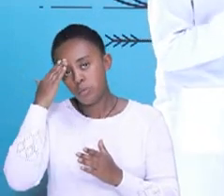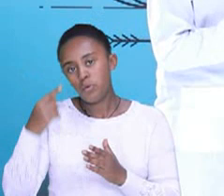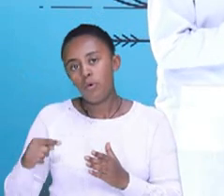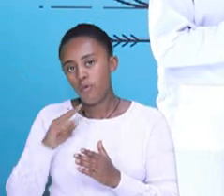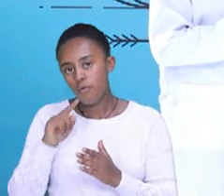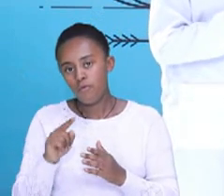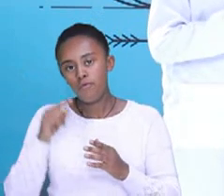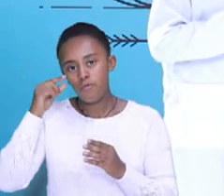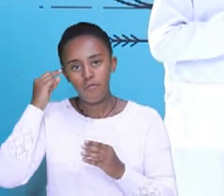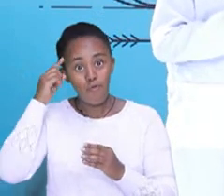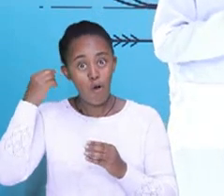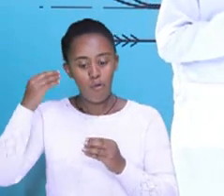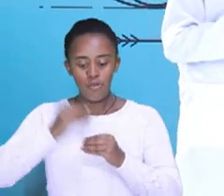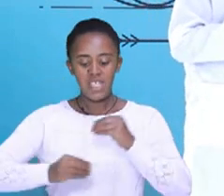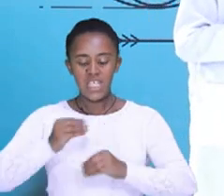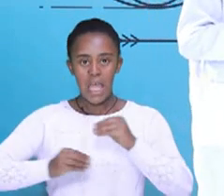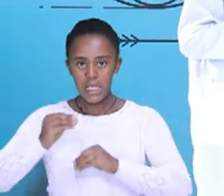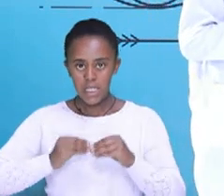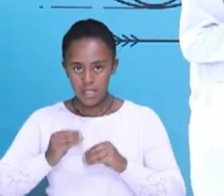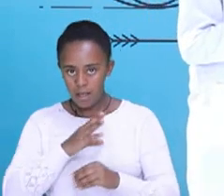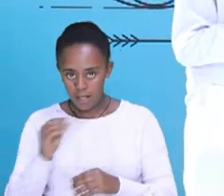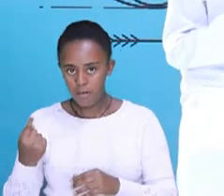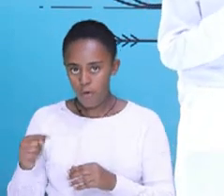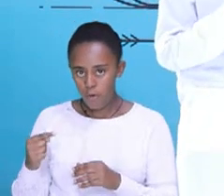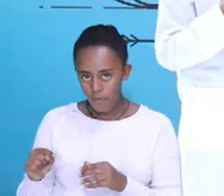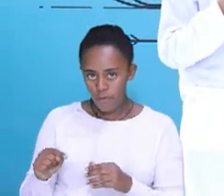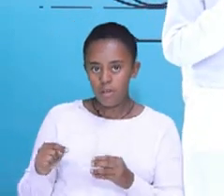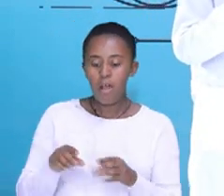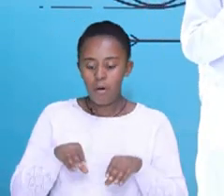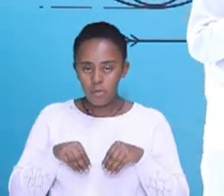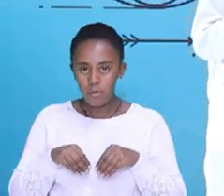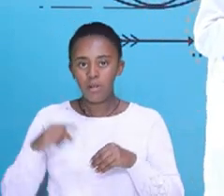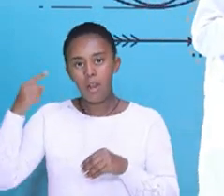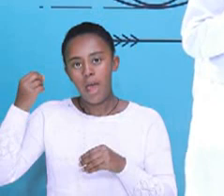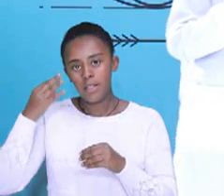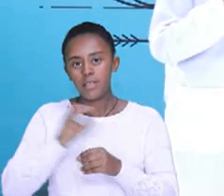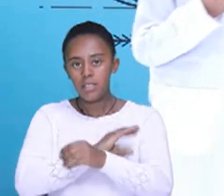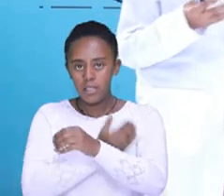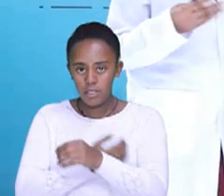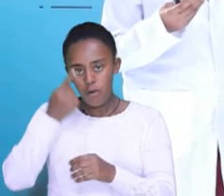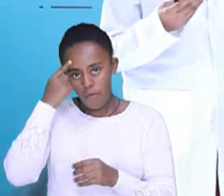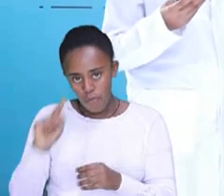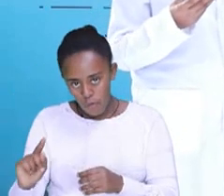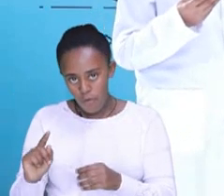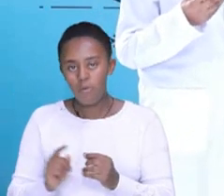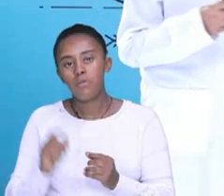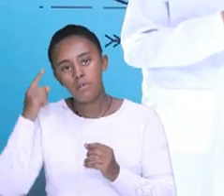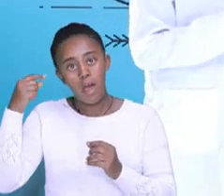grade, photosynthesis use chlorophyll for absorbing light energy,